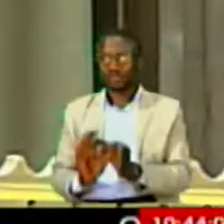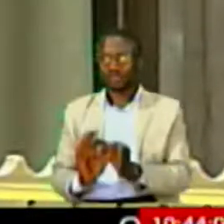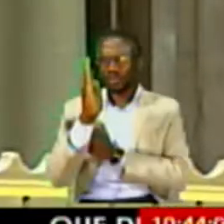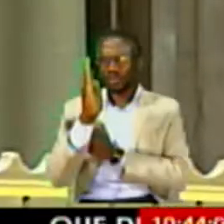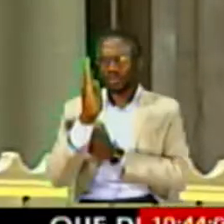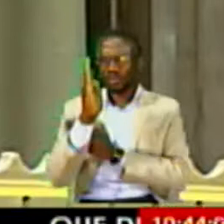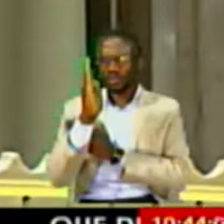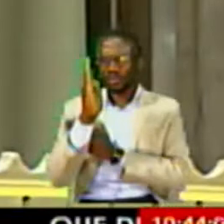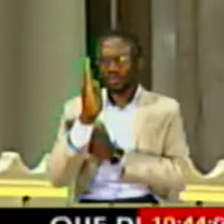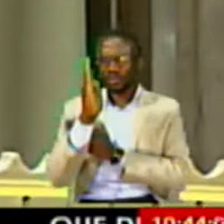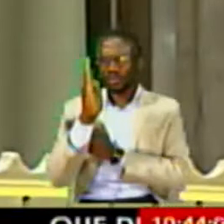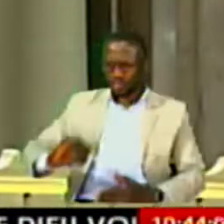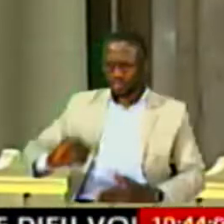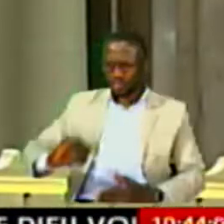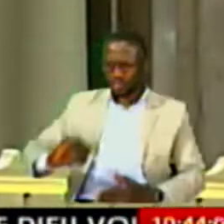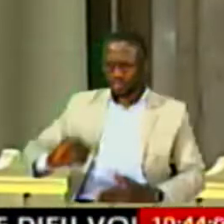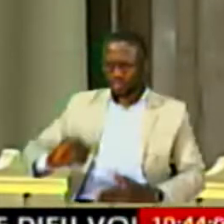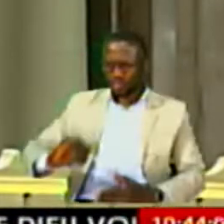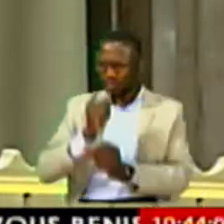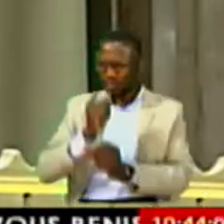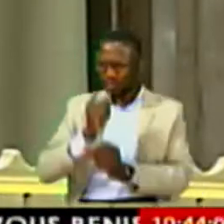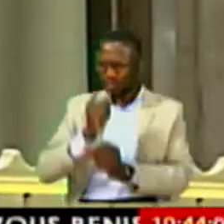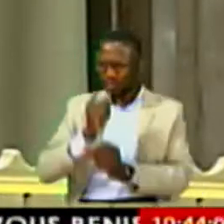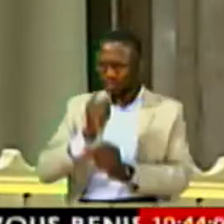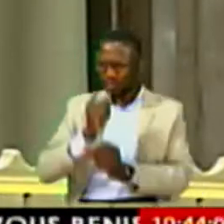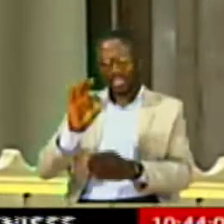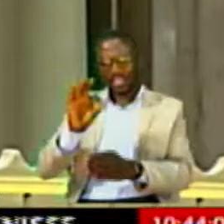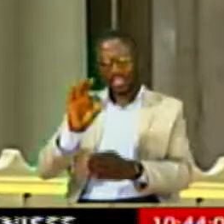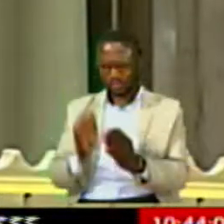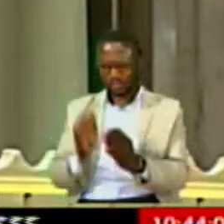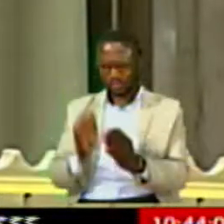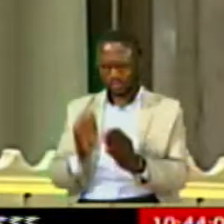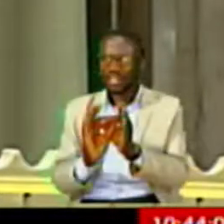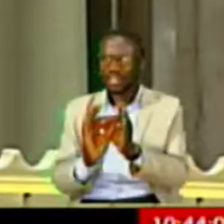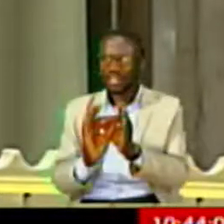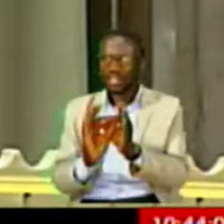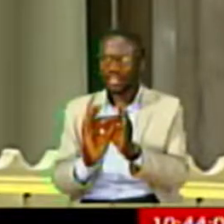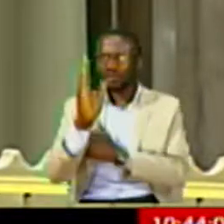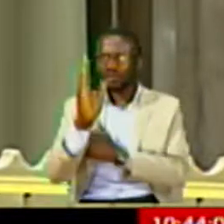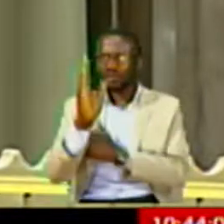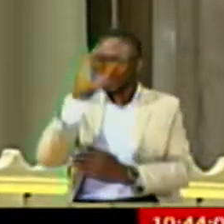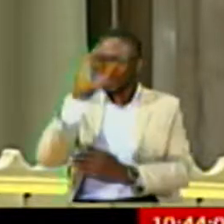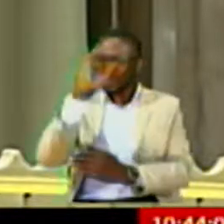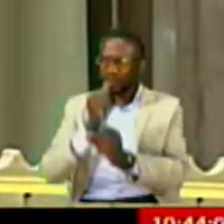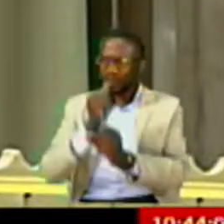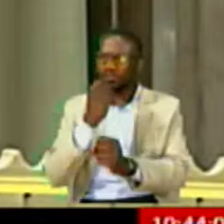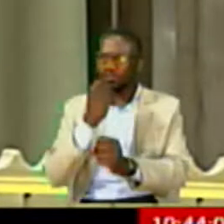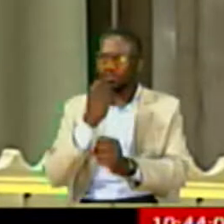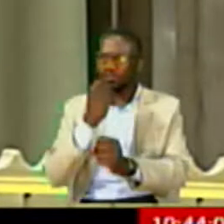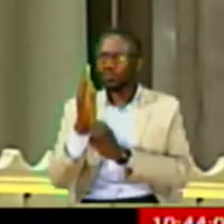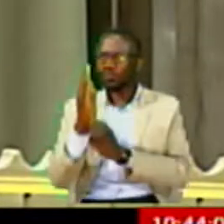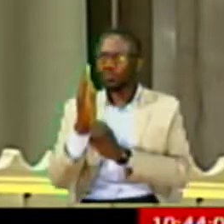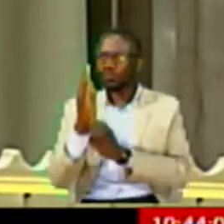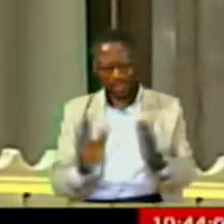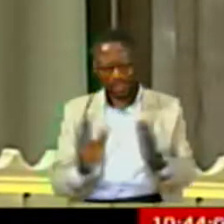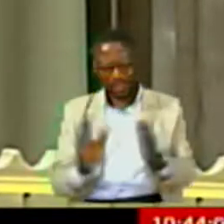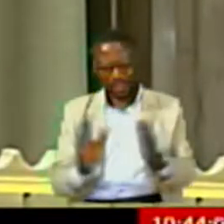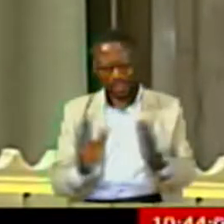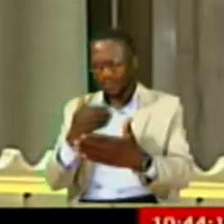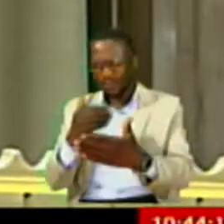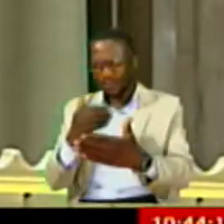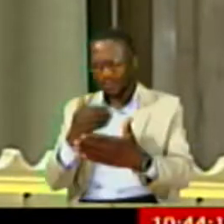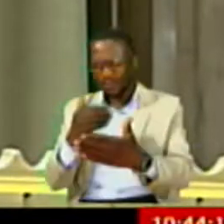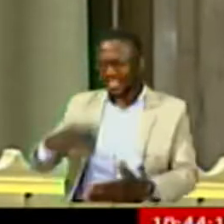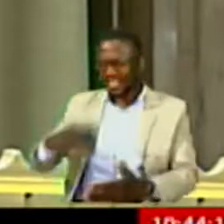dans l'élection. Those who believe in the election. Ceux qui croient dans la prédestination. Those who believe in the predestination. Ceux qui croient qu'ils doivent se